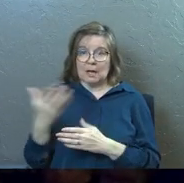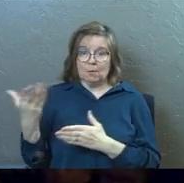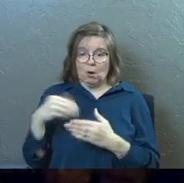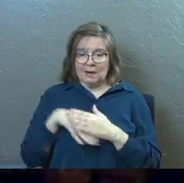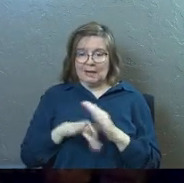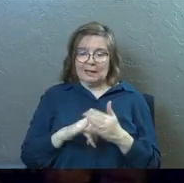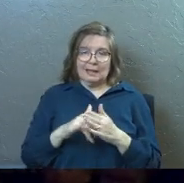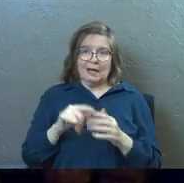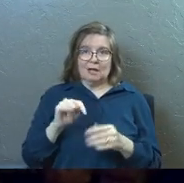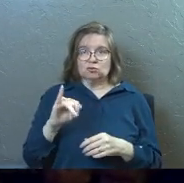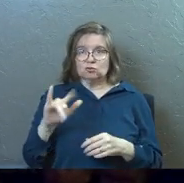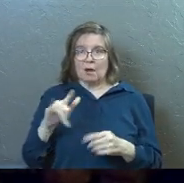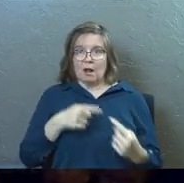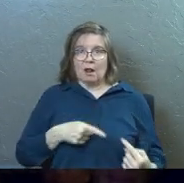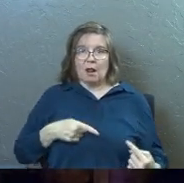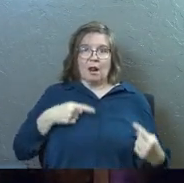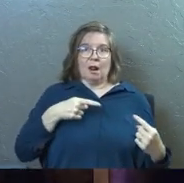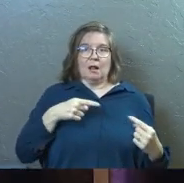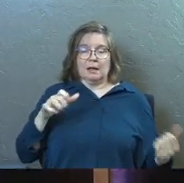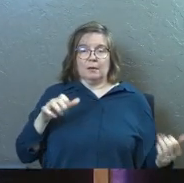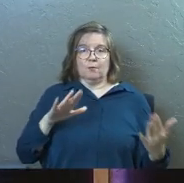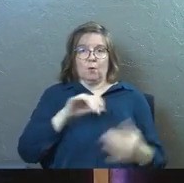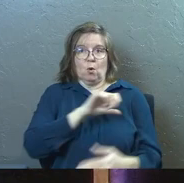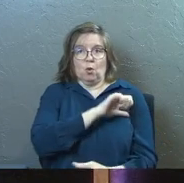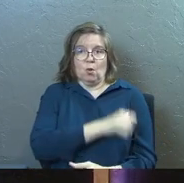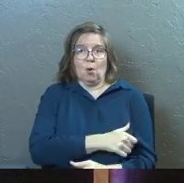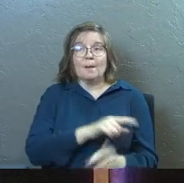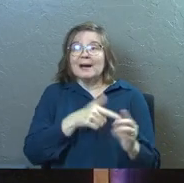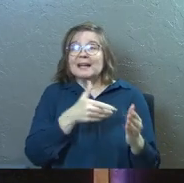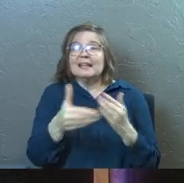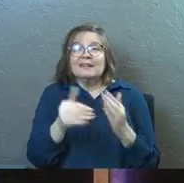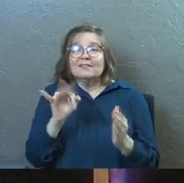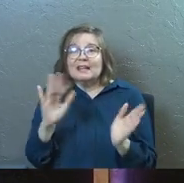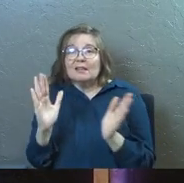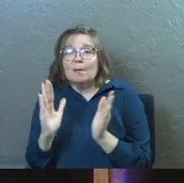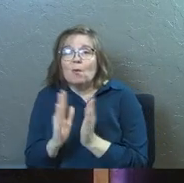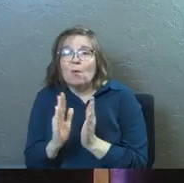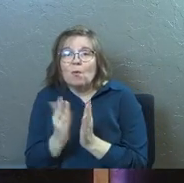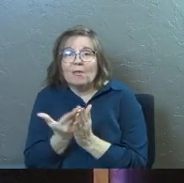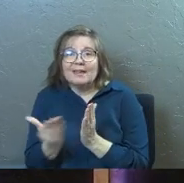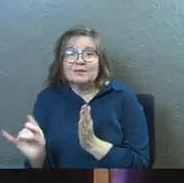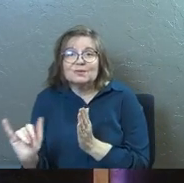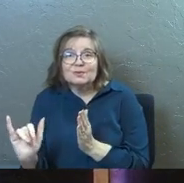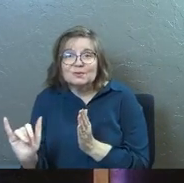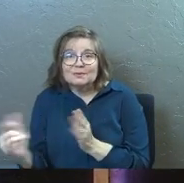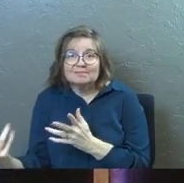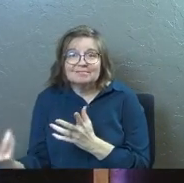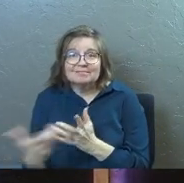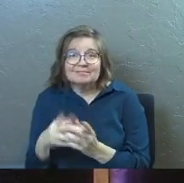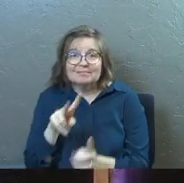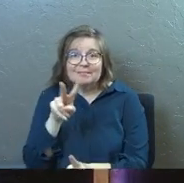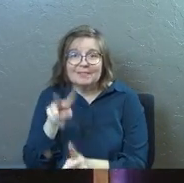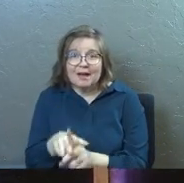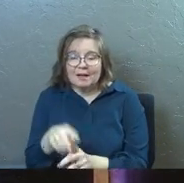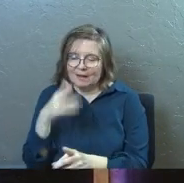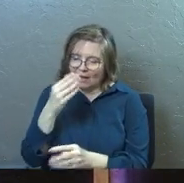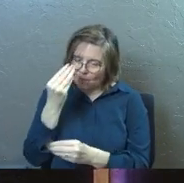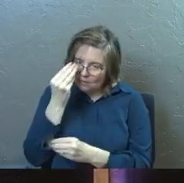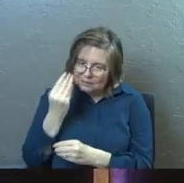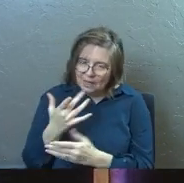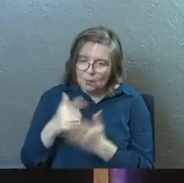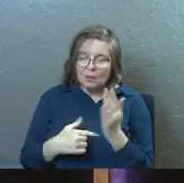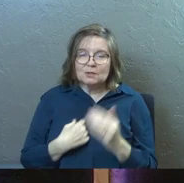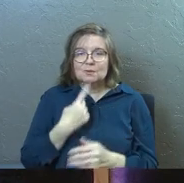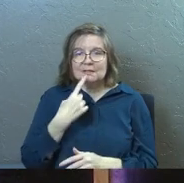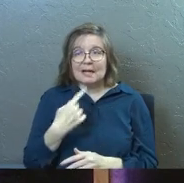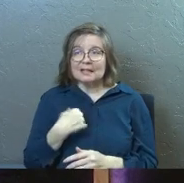brought into like trials and stuff and before great authorities, but even in the small things, God will tell you